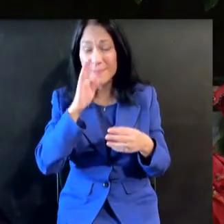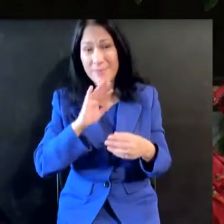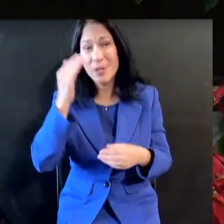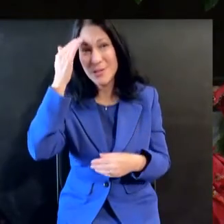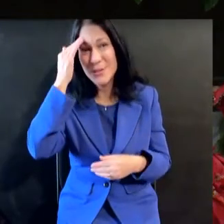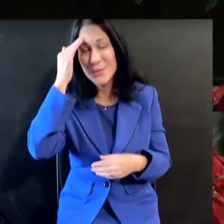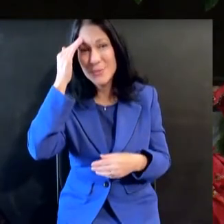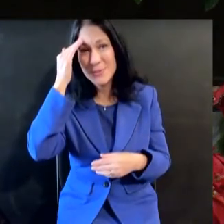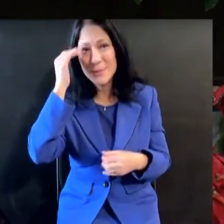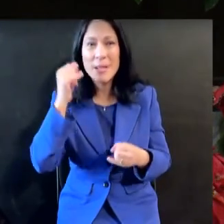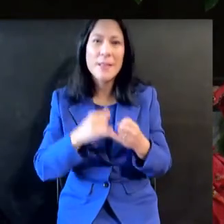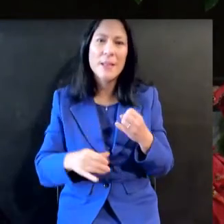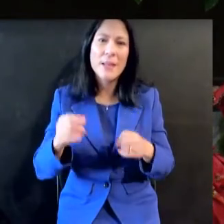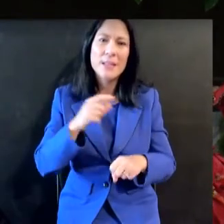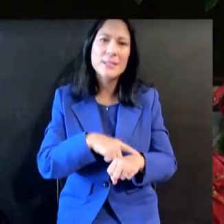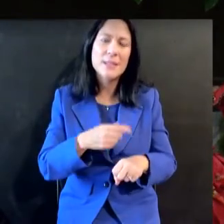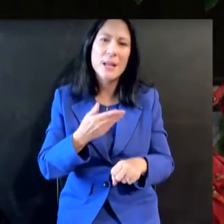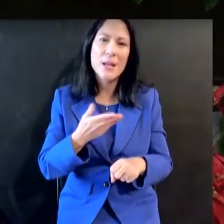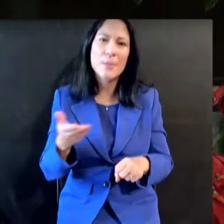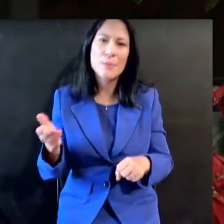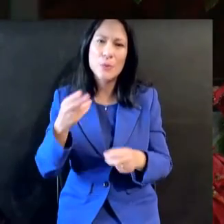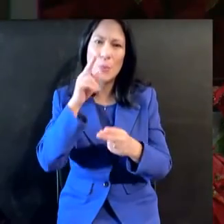When's the last time you honored